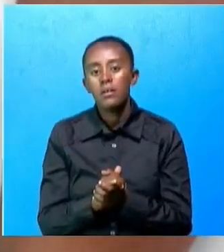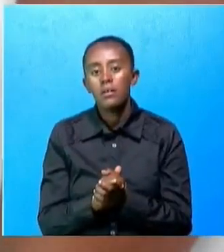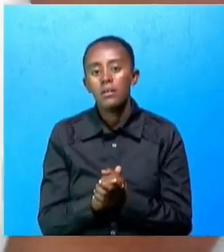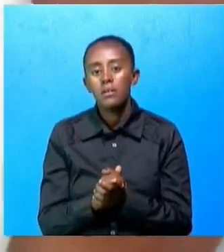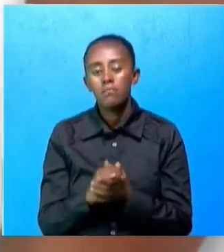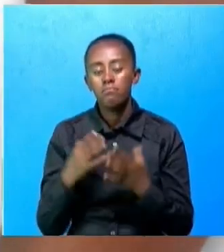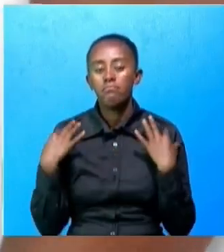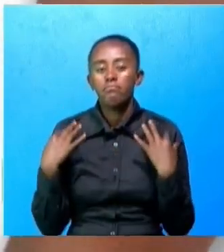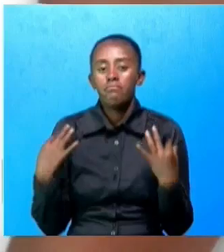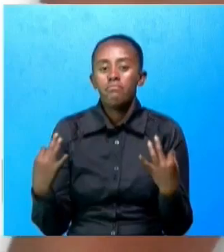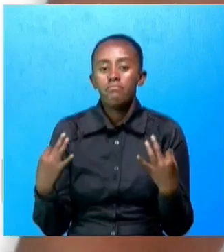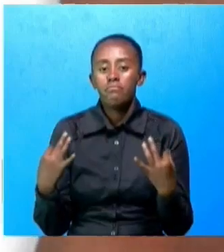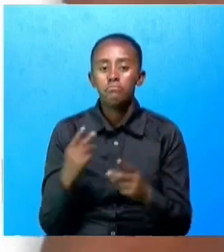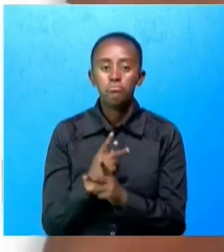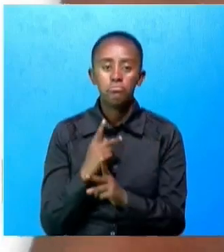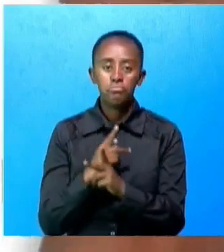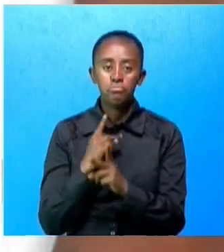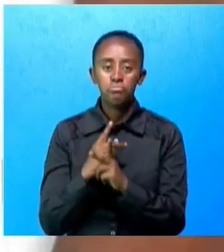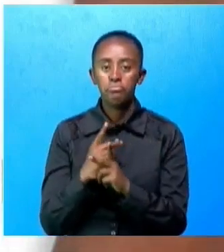house.